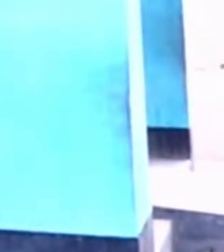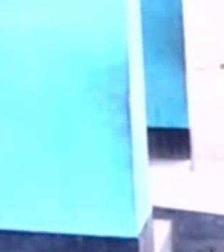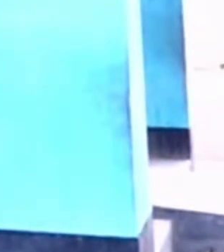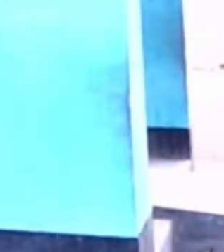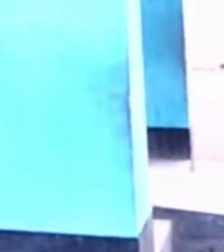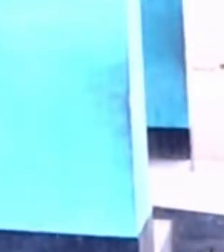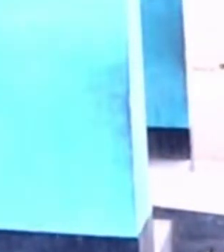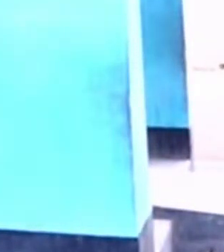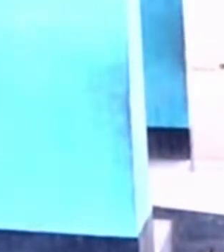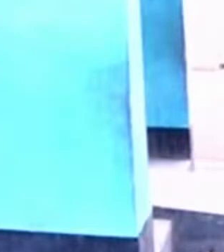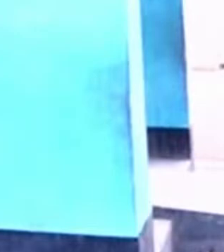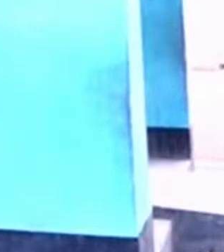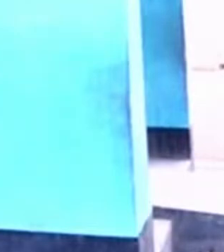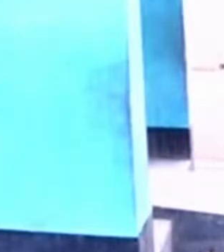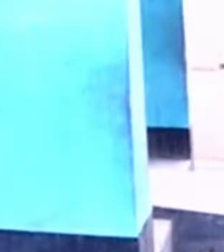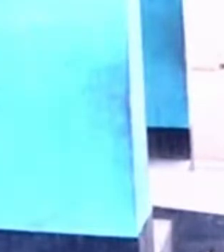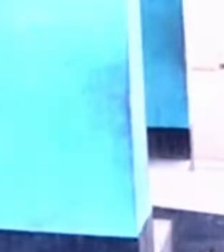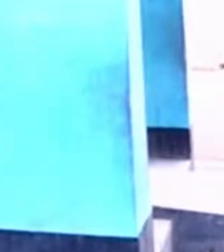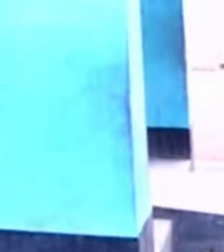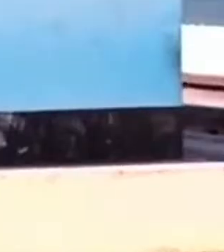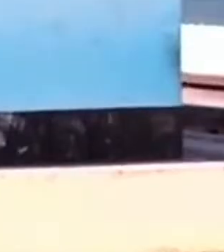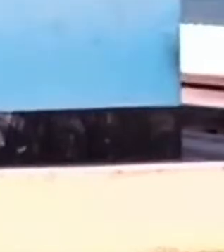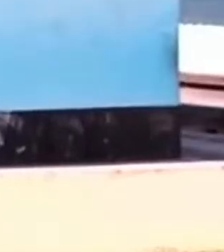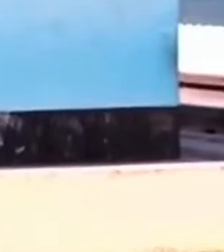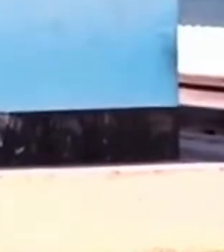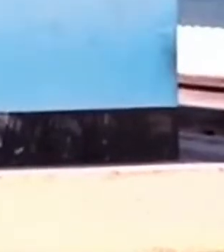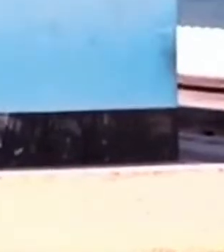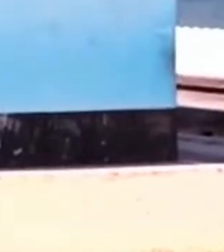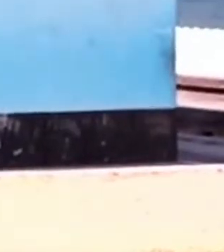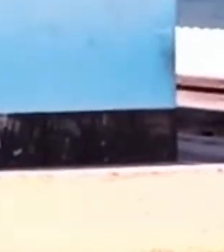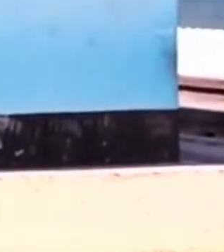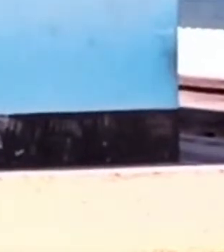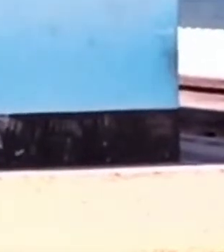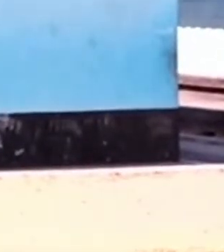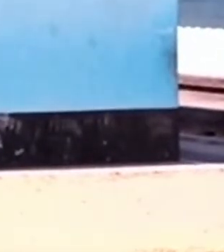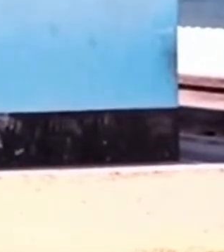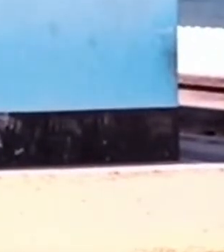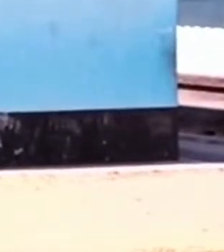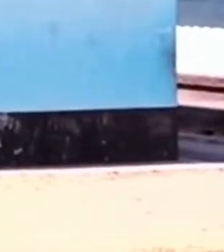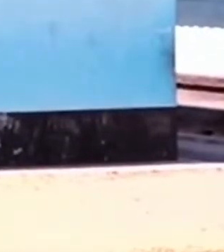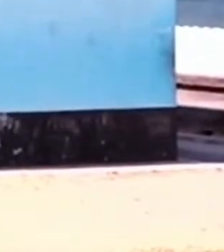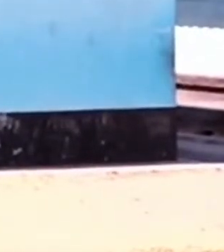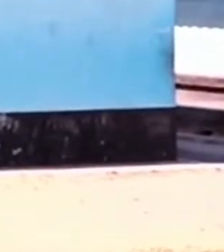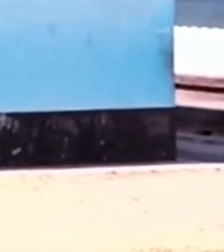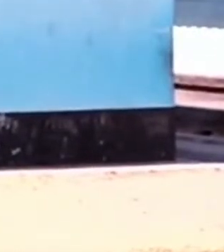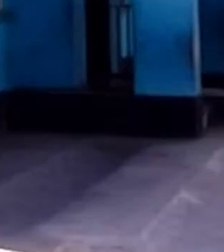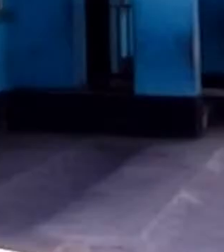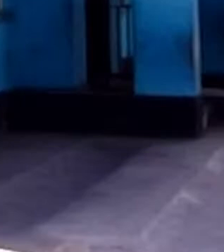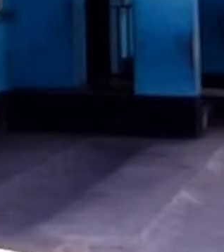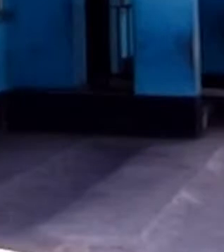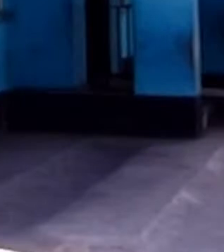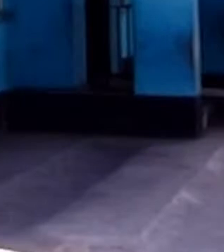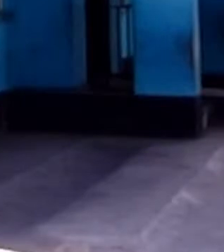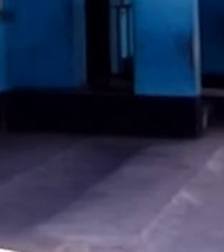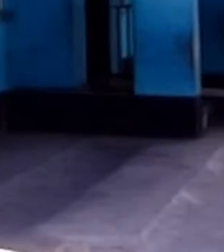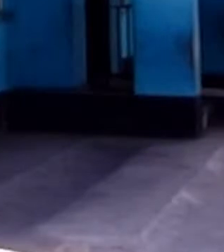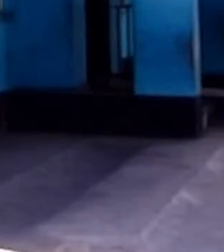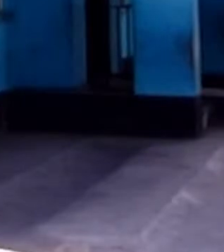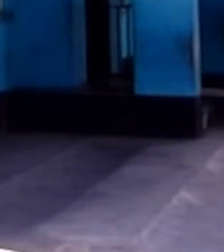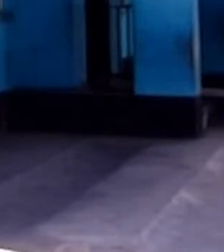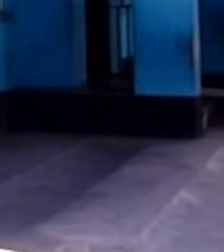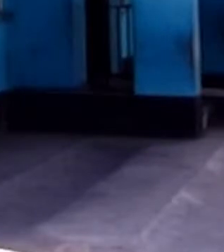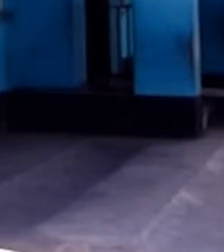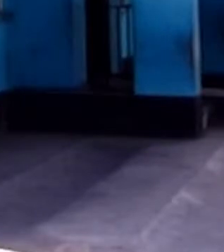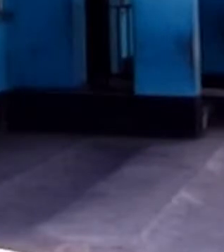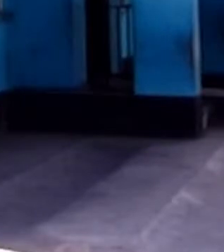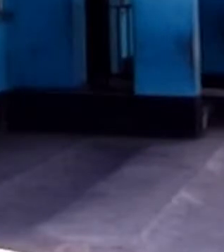behind me was constructed using the 2022 CDF allocation. Yeah. So from the